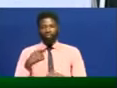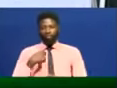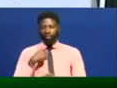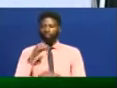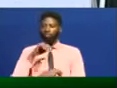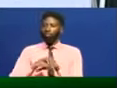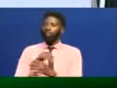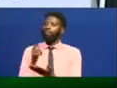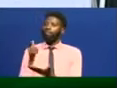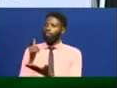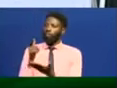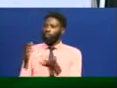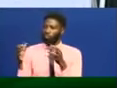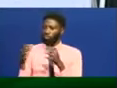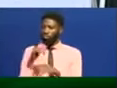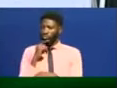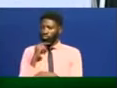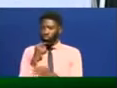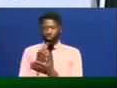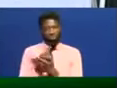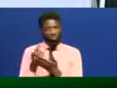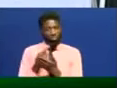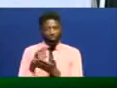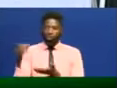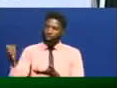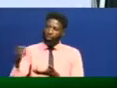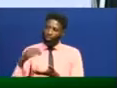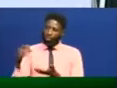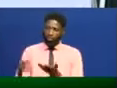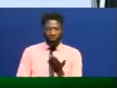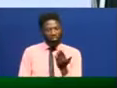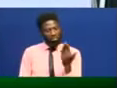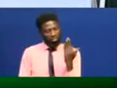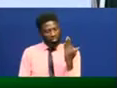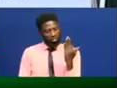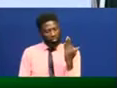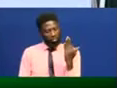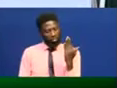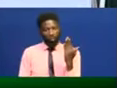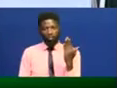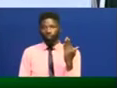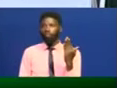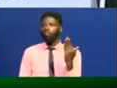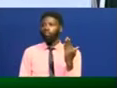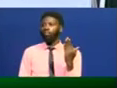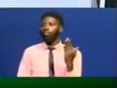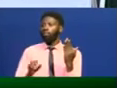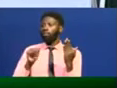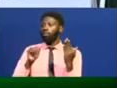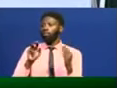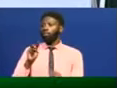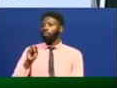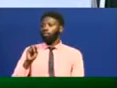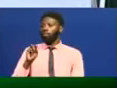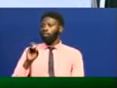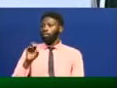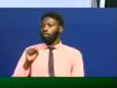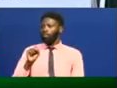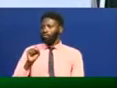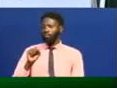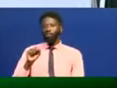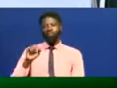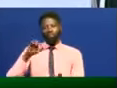clips of those boys weekly. I see them. Amos is a central defender, a classical